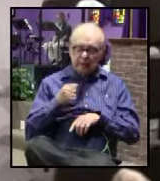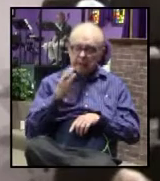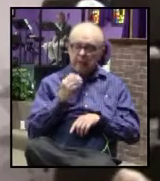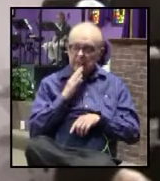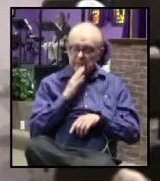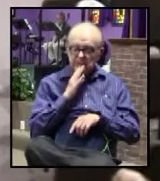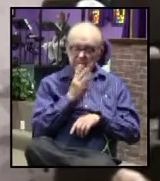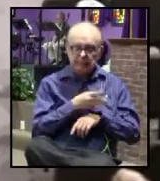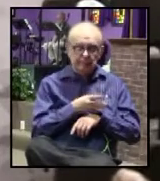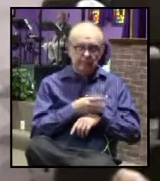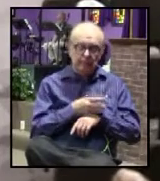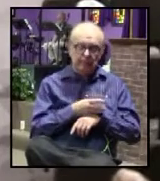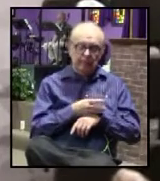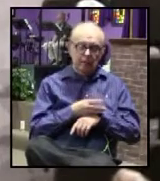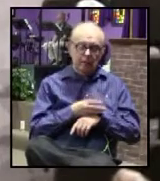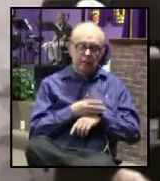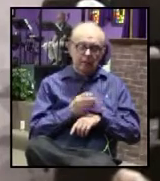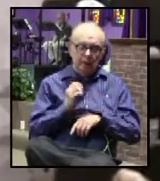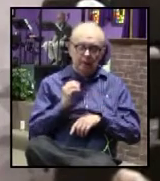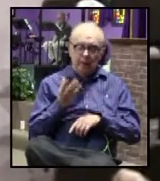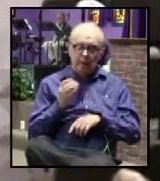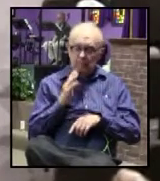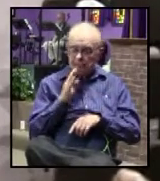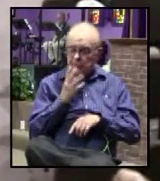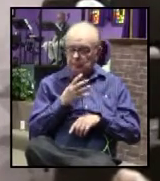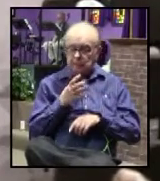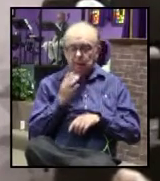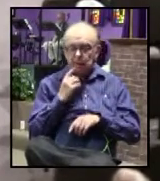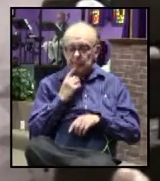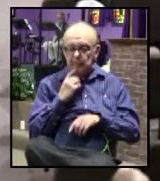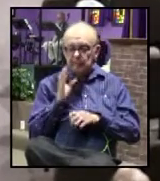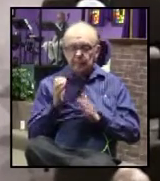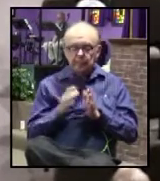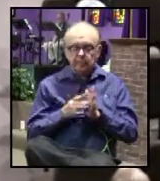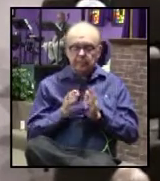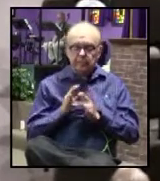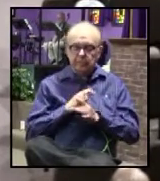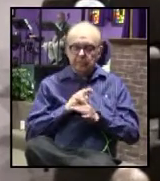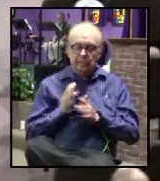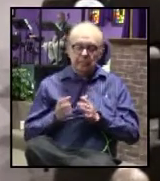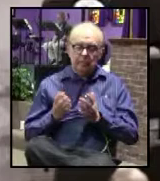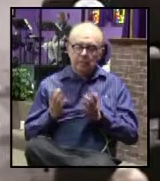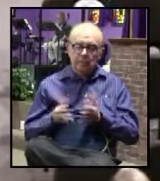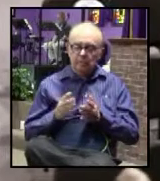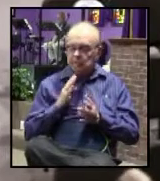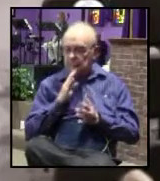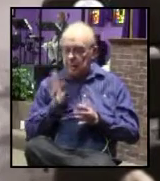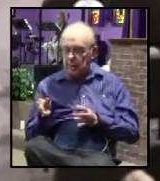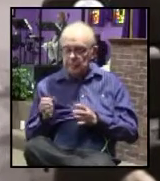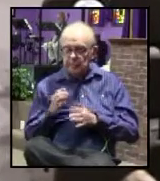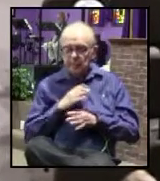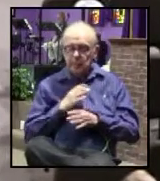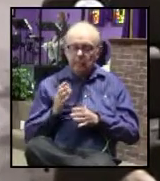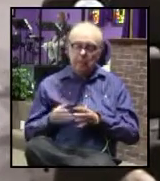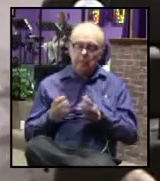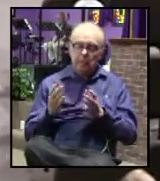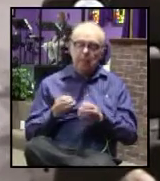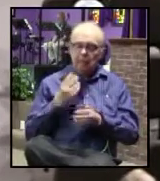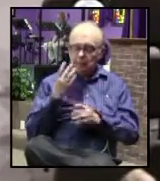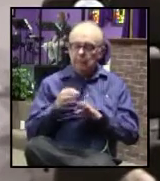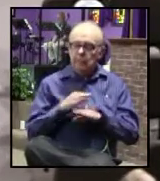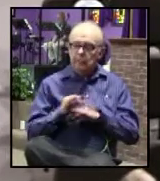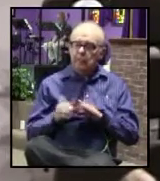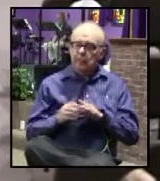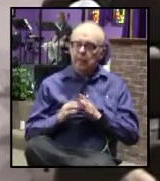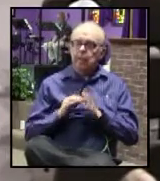I don't know about you, but I do not want to be spewed out of the mouth of Christ. I do not want to be the vomit of Christ. I want to be the beautiful